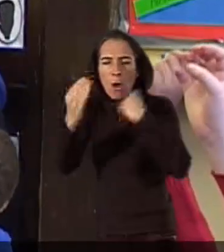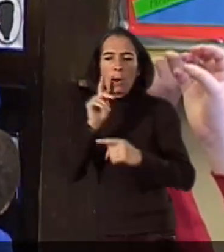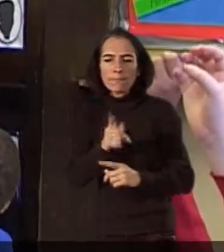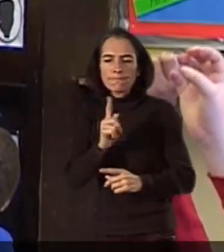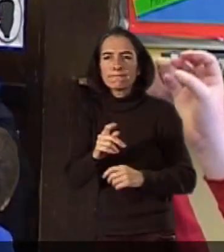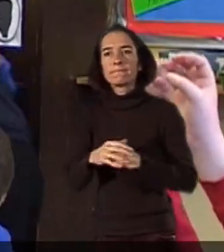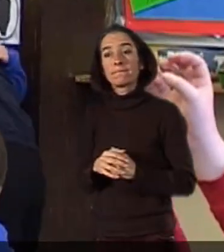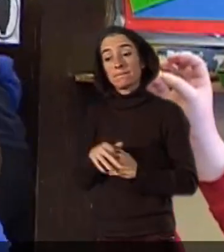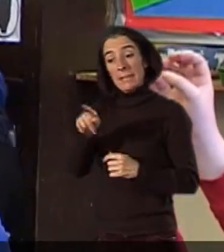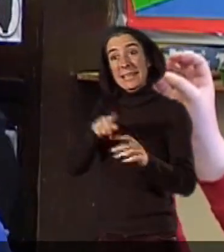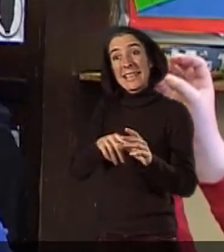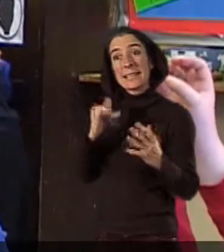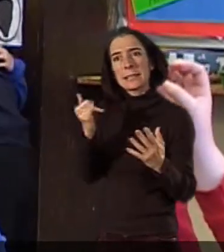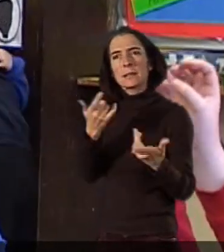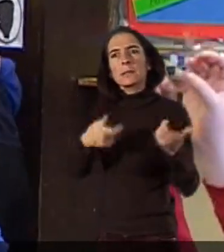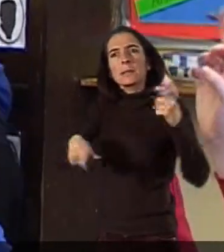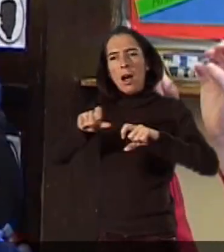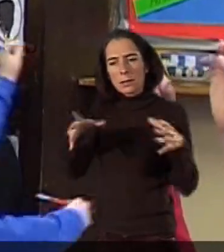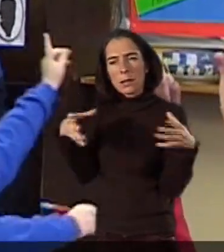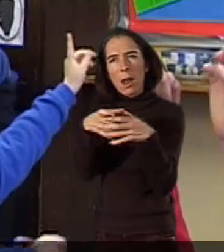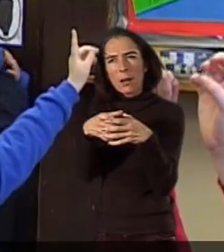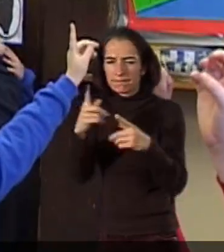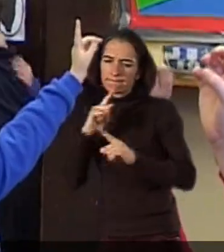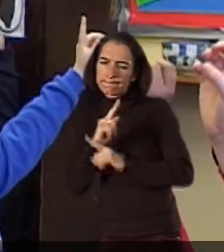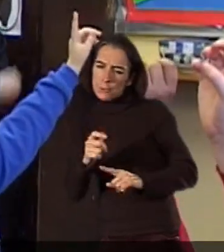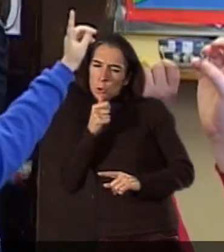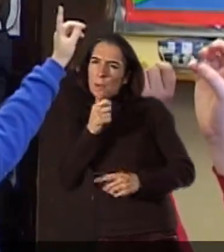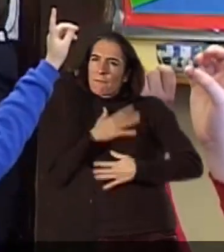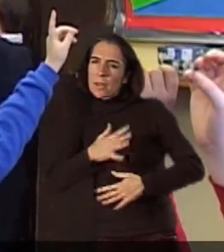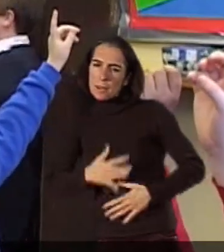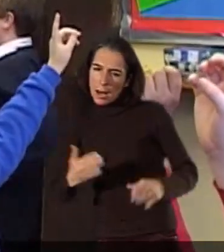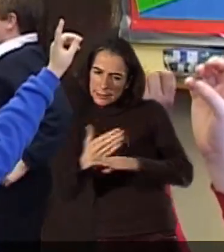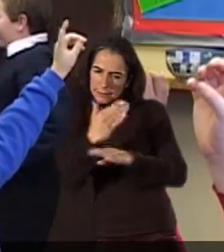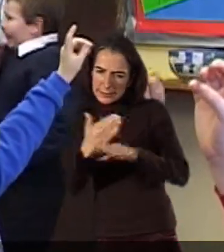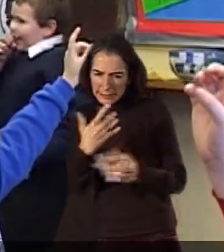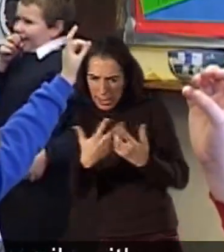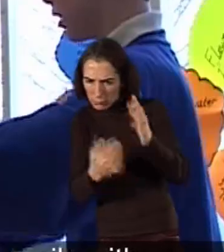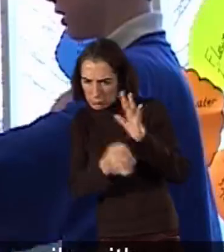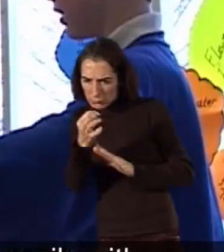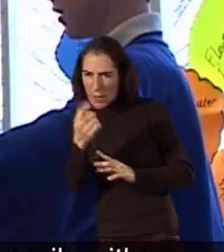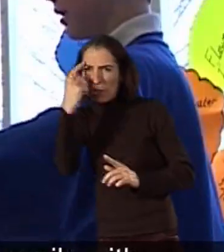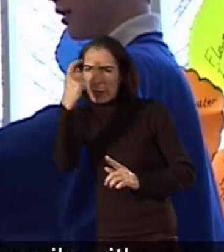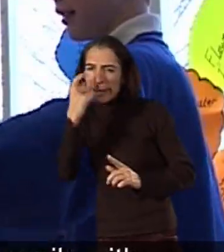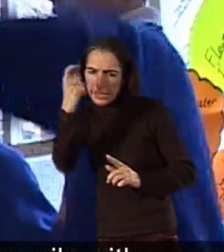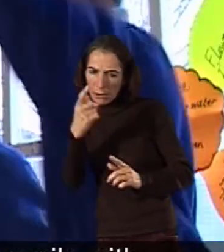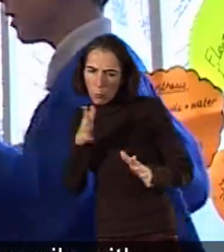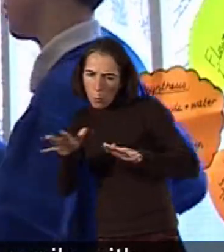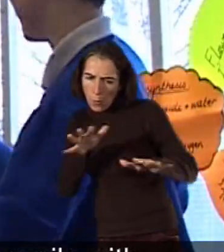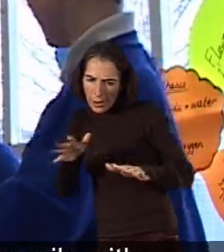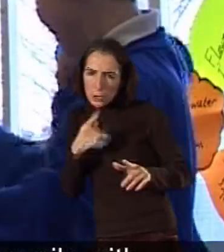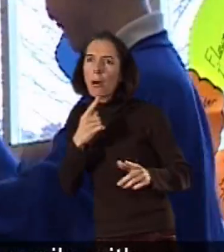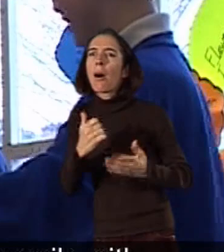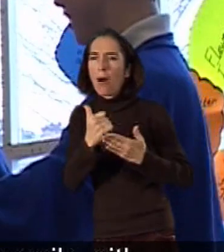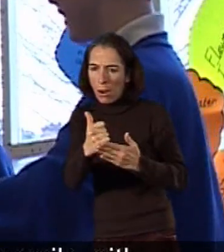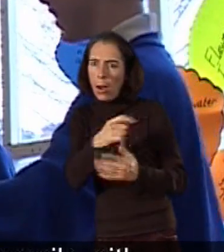In this year's 6 science class, the teacher is using physical activities to improve thinking skills and coordination. This particularly benefits